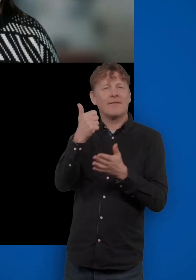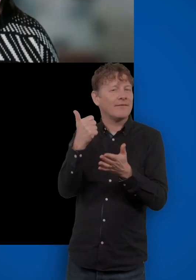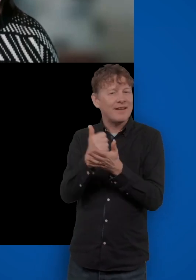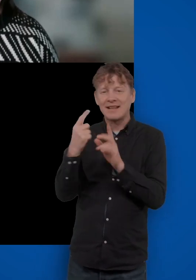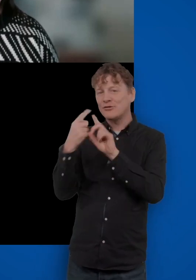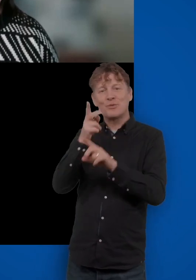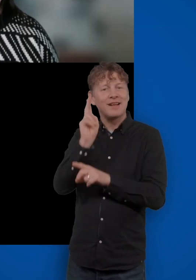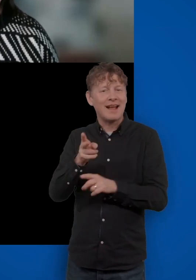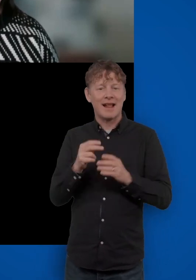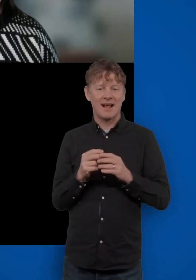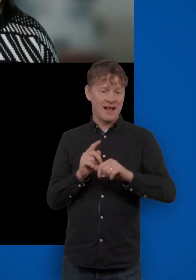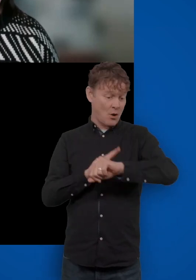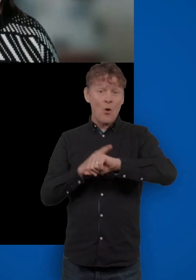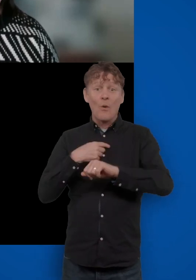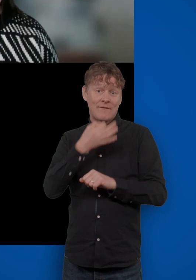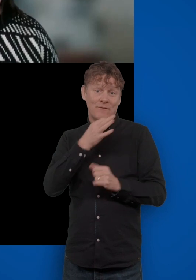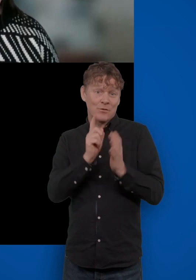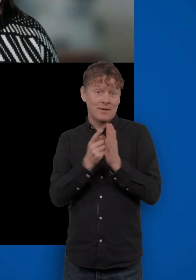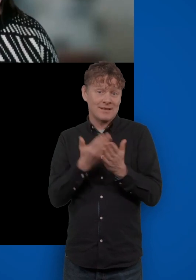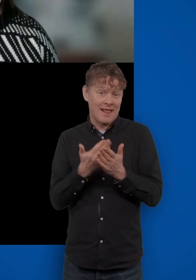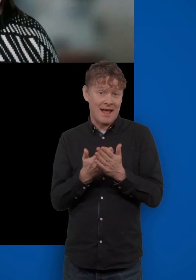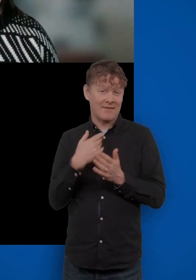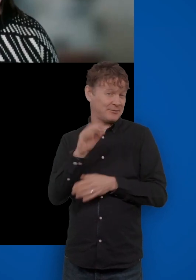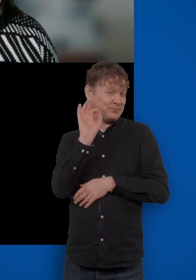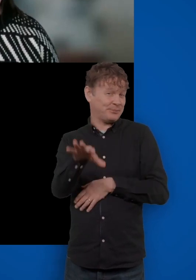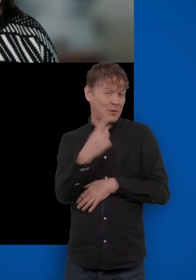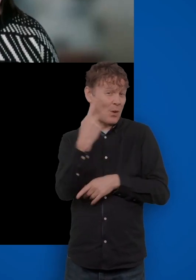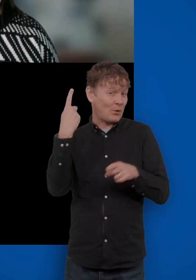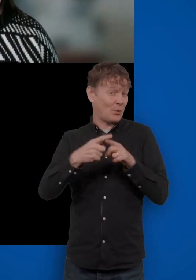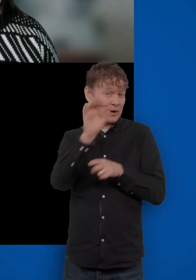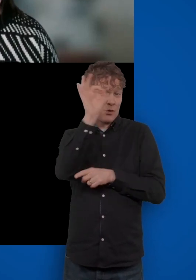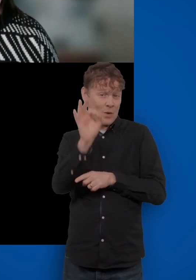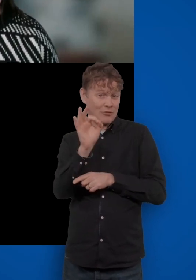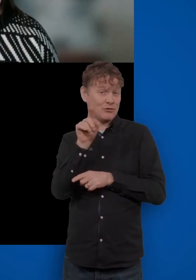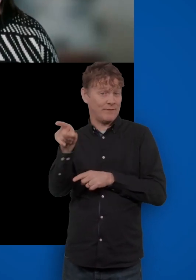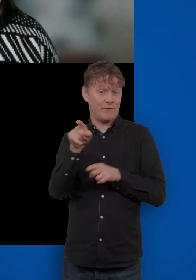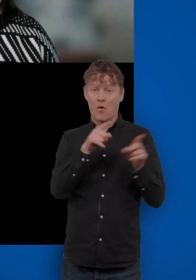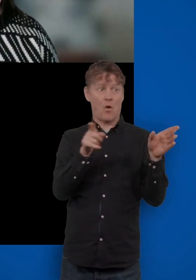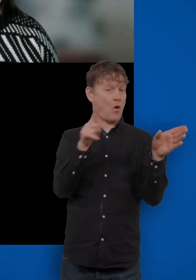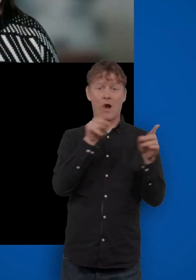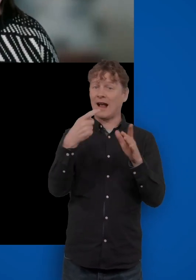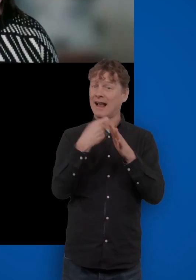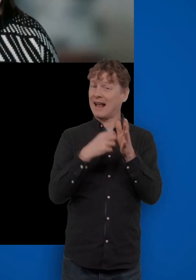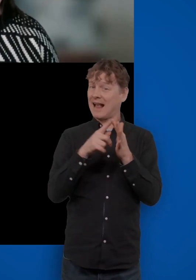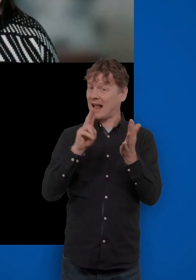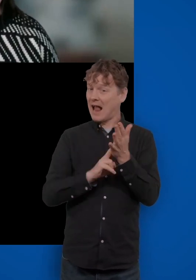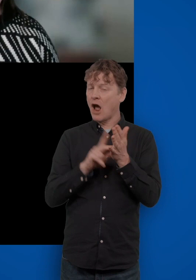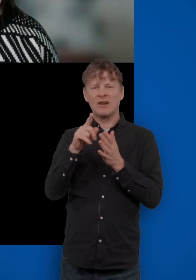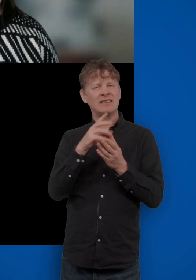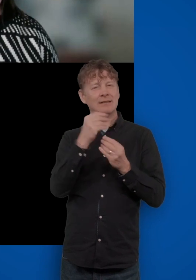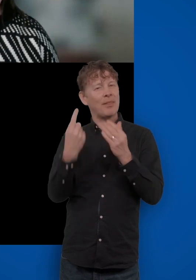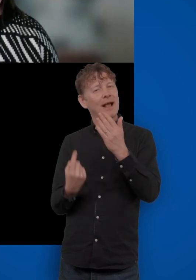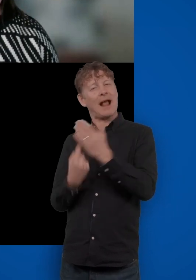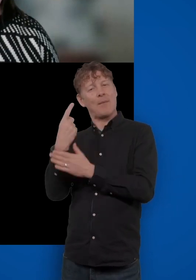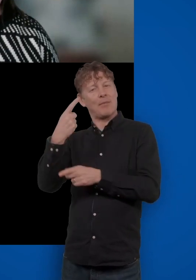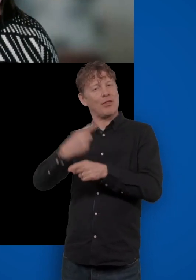Fantastic response again. We have a few minutes left, and so I wanted to pose one more quick question to Karen. That was something that came up in